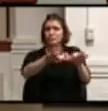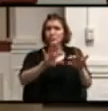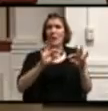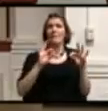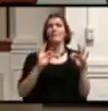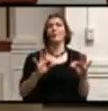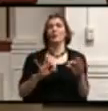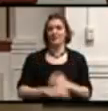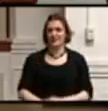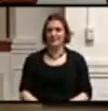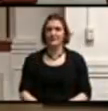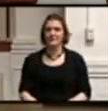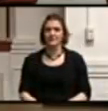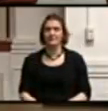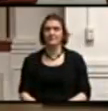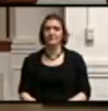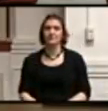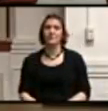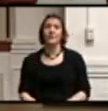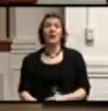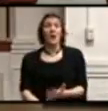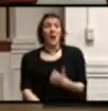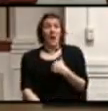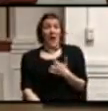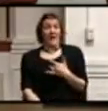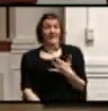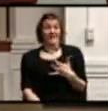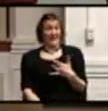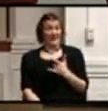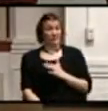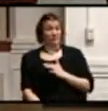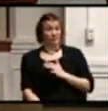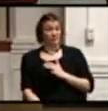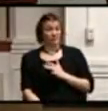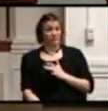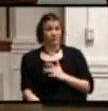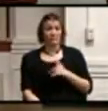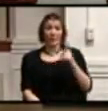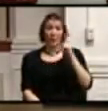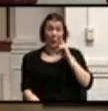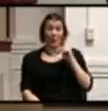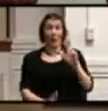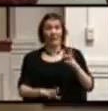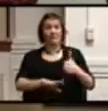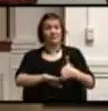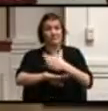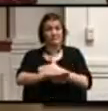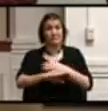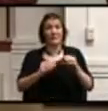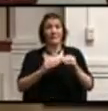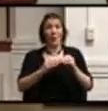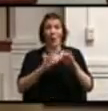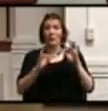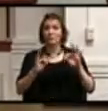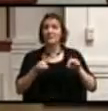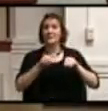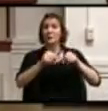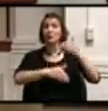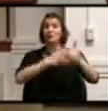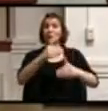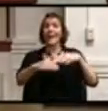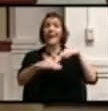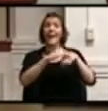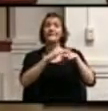the second floor, which I think also will hopefully create some efficiencies with